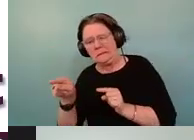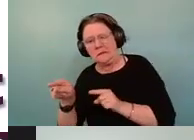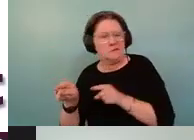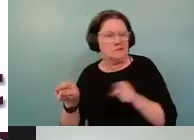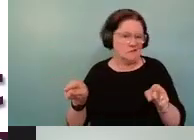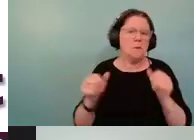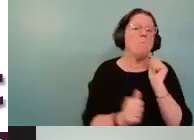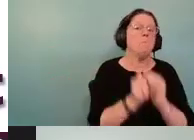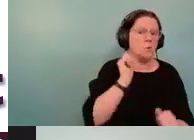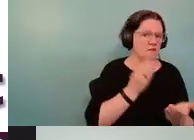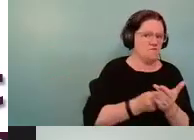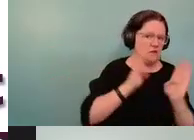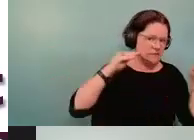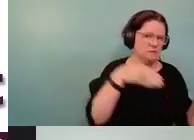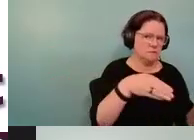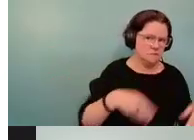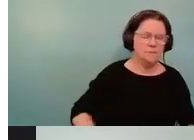limited.